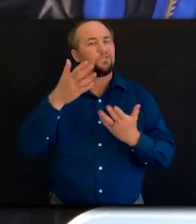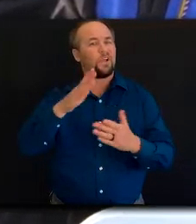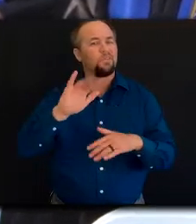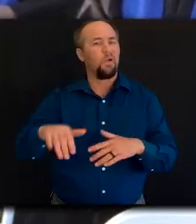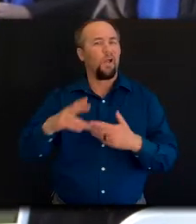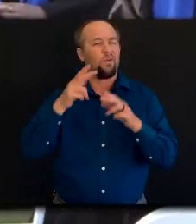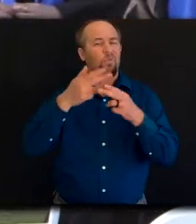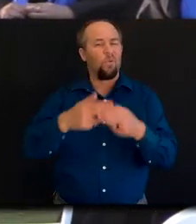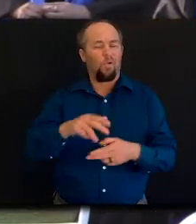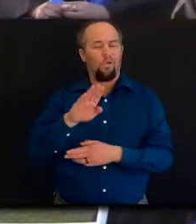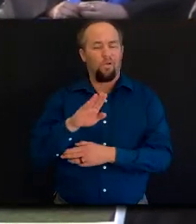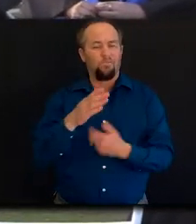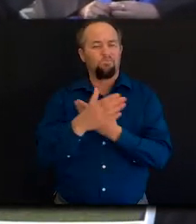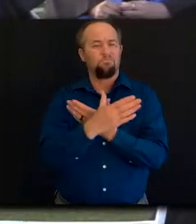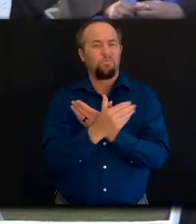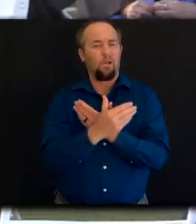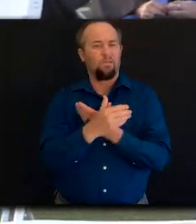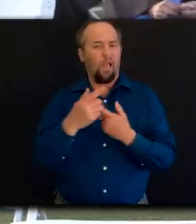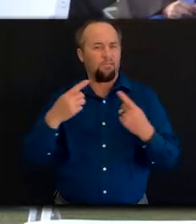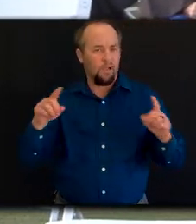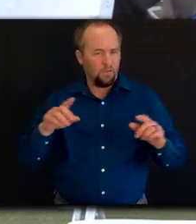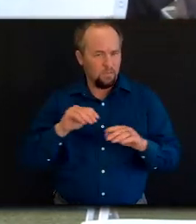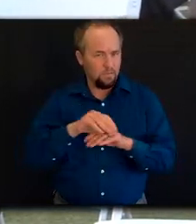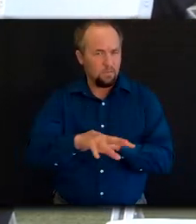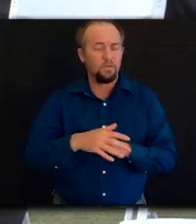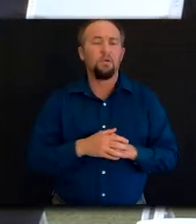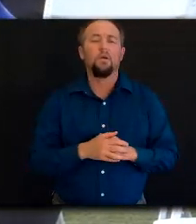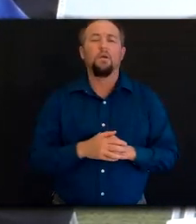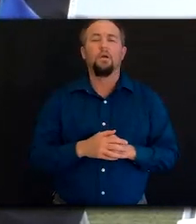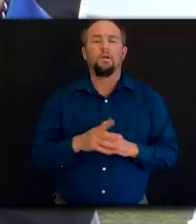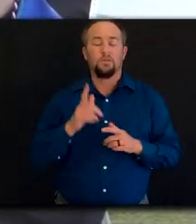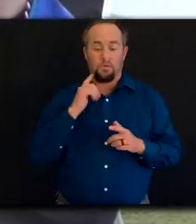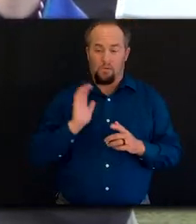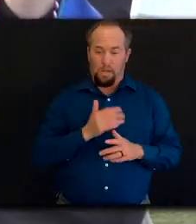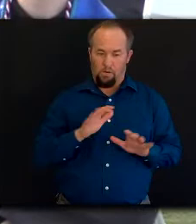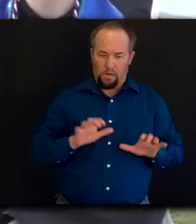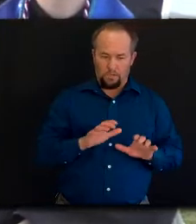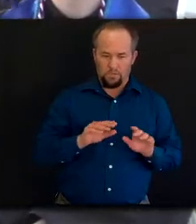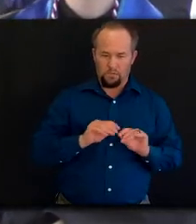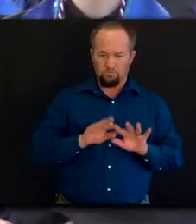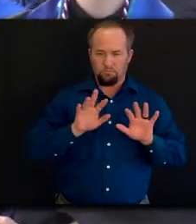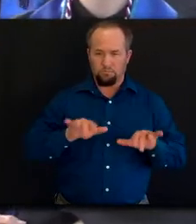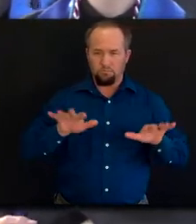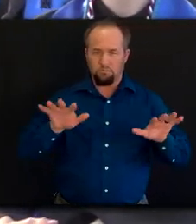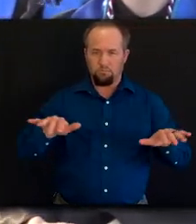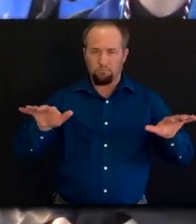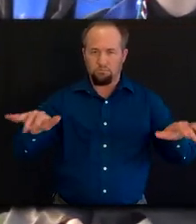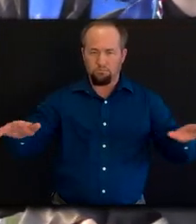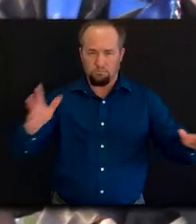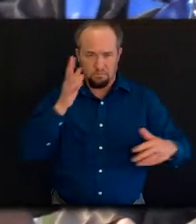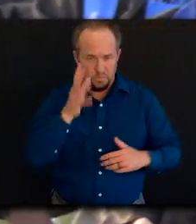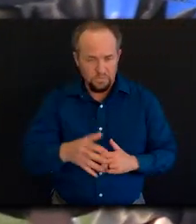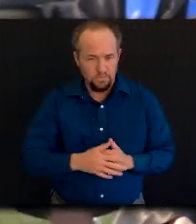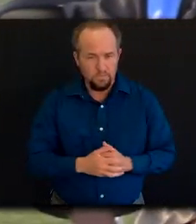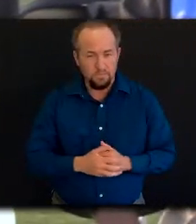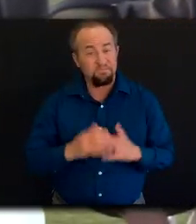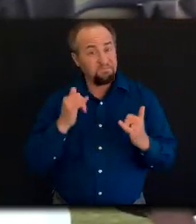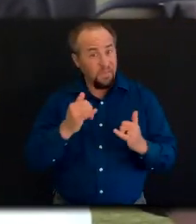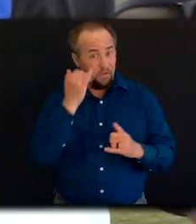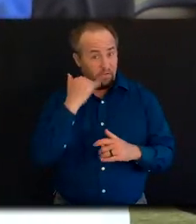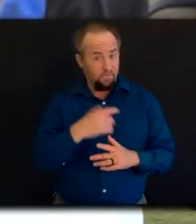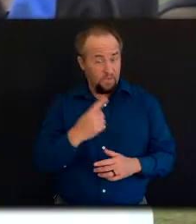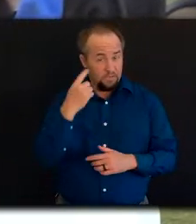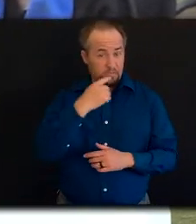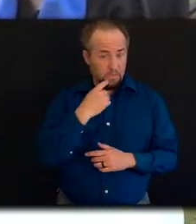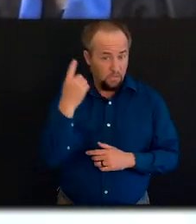effect, showing us that our actions have the ability to govern our future. Now, if I said the reason